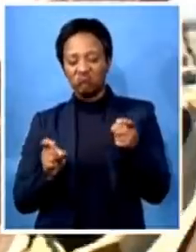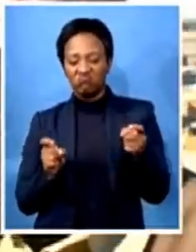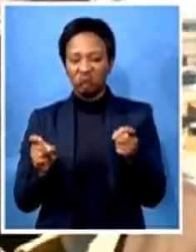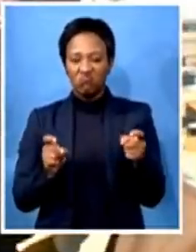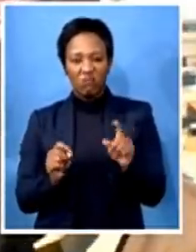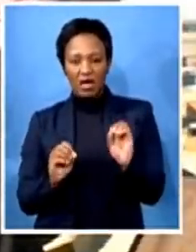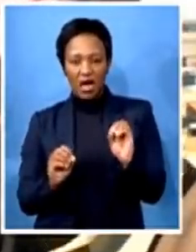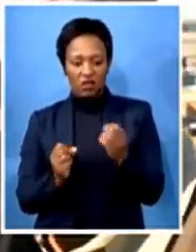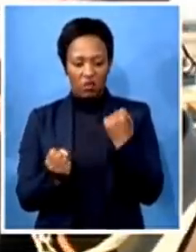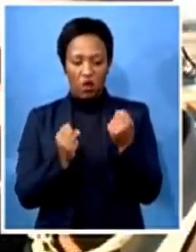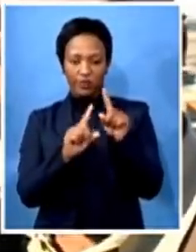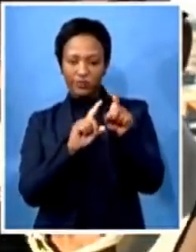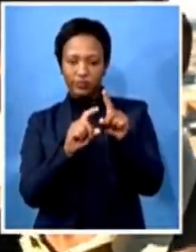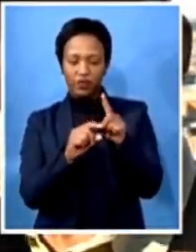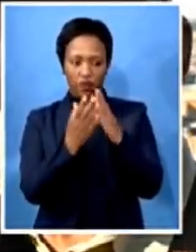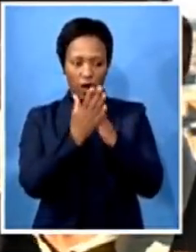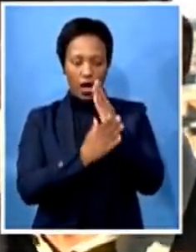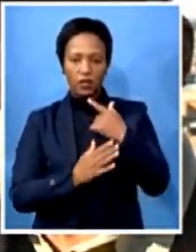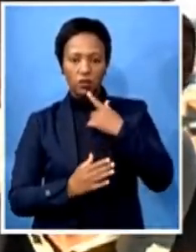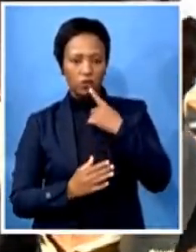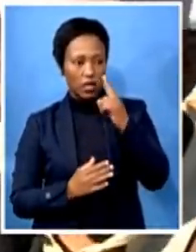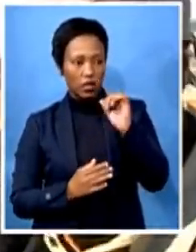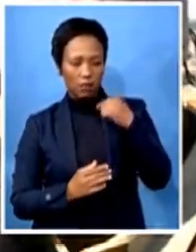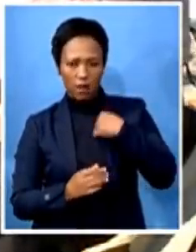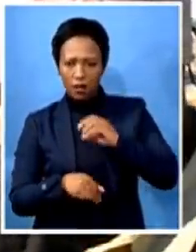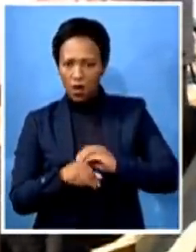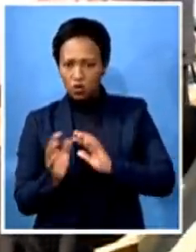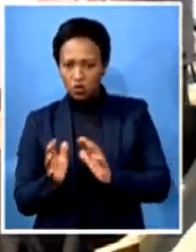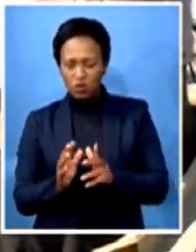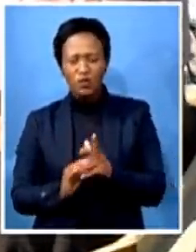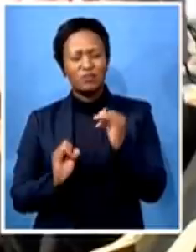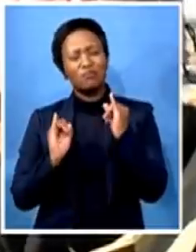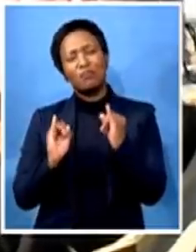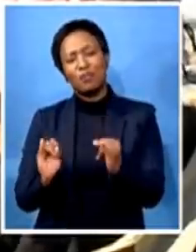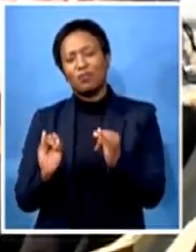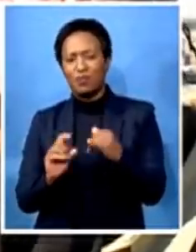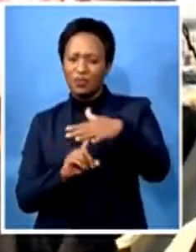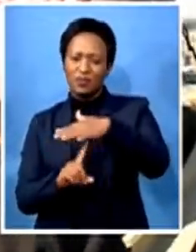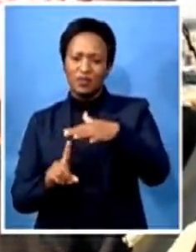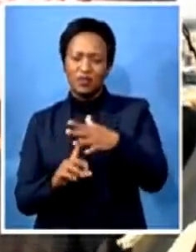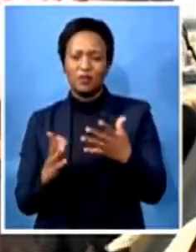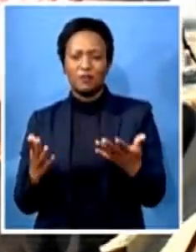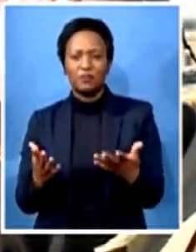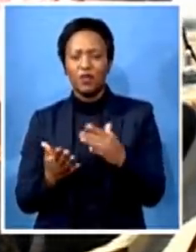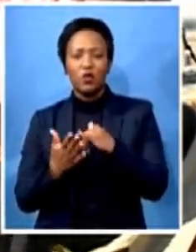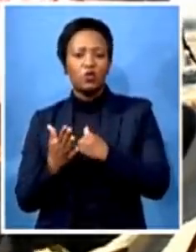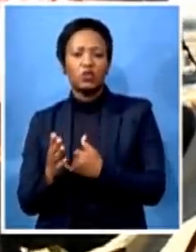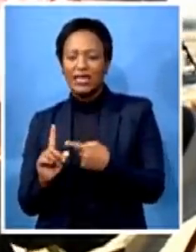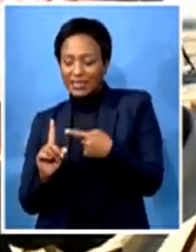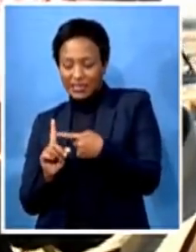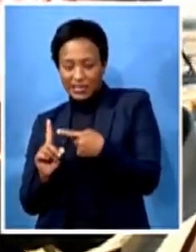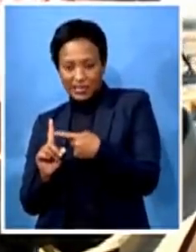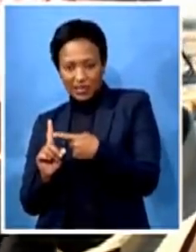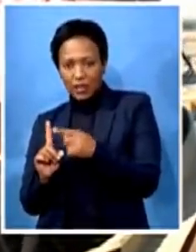very bad. The situation is so difficult. It's not only Chinono alone. We got Ngaruvume also. He's